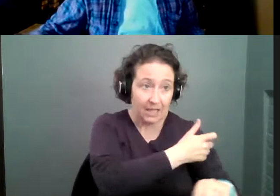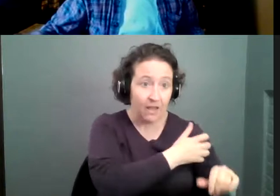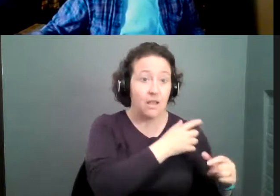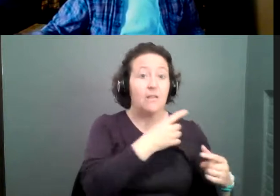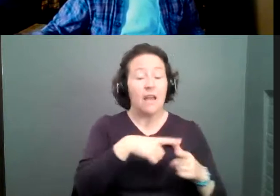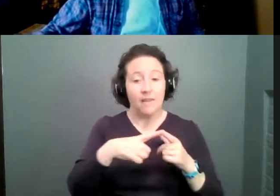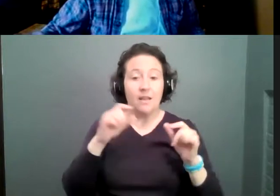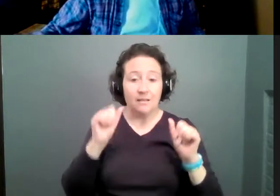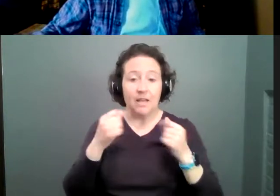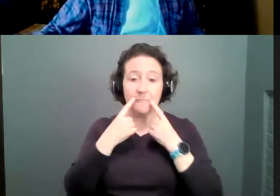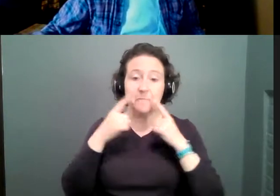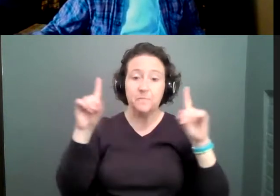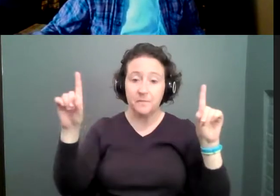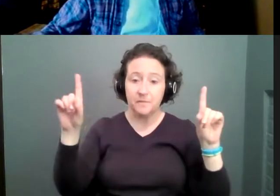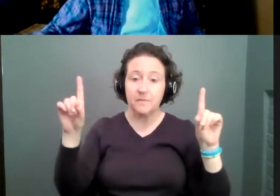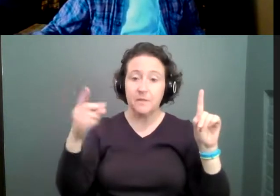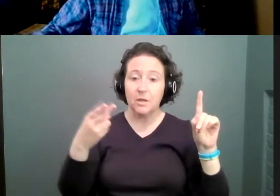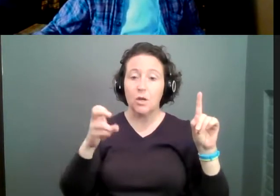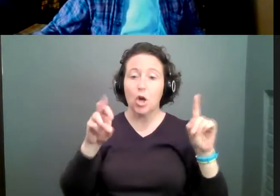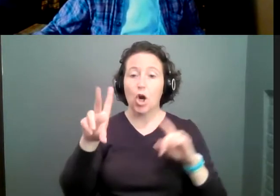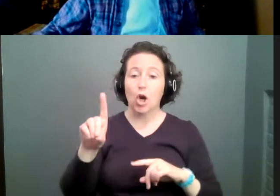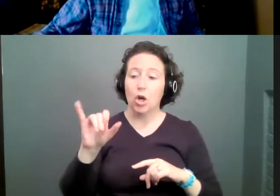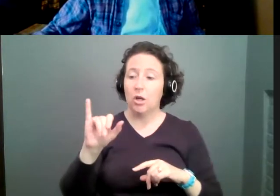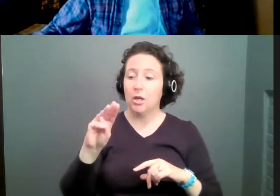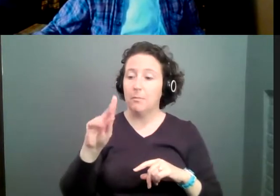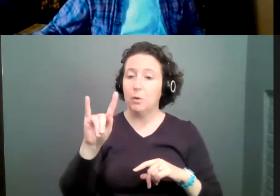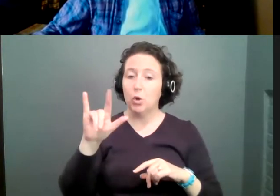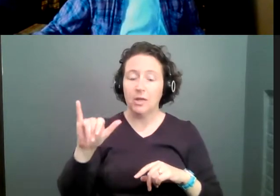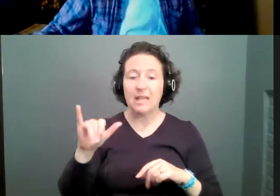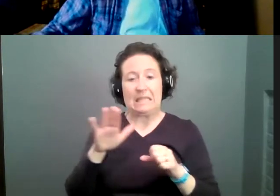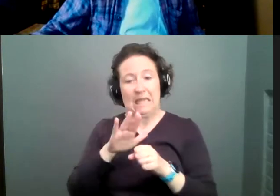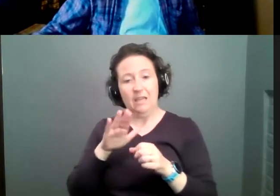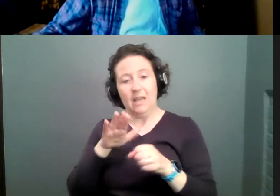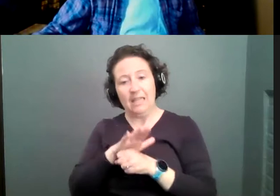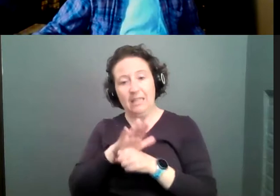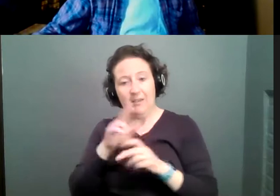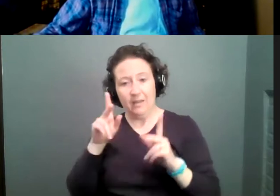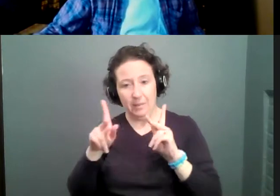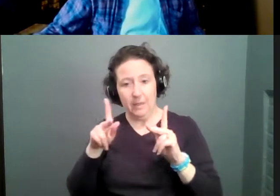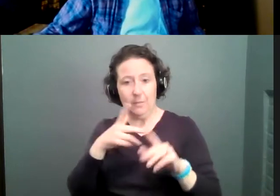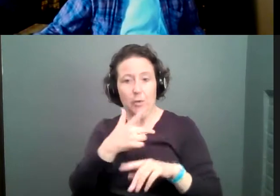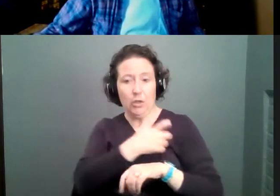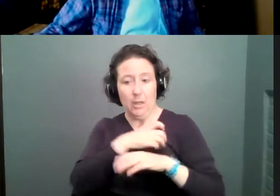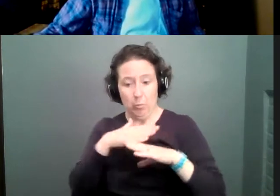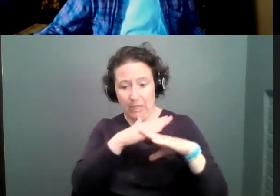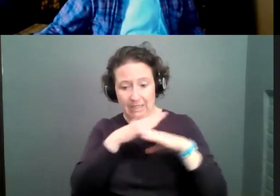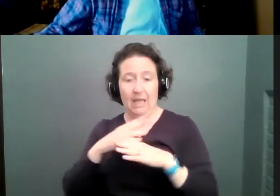our herd immunity, or to get closer to the herd immunity as soon as